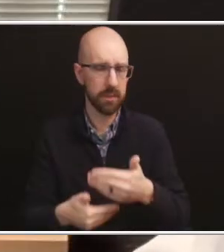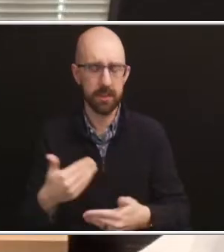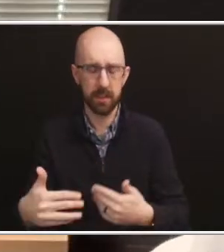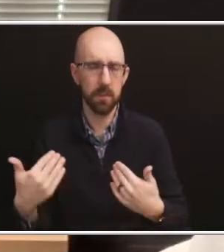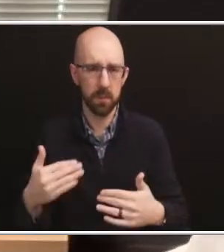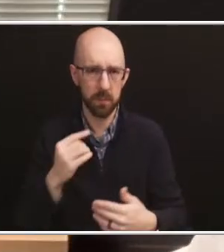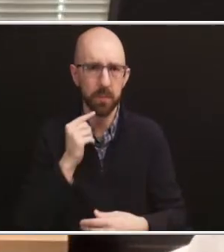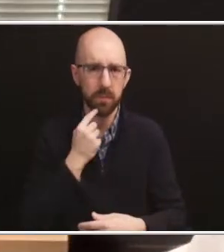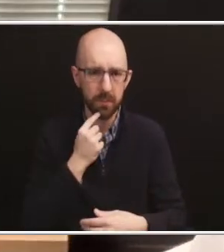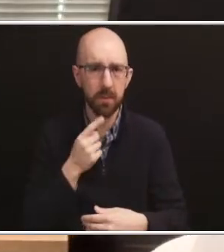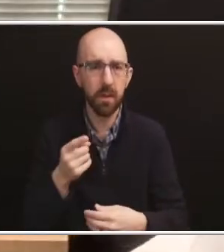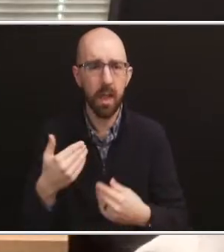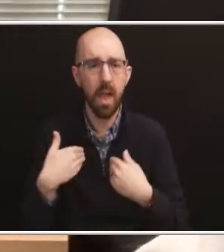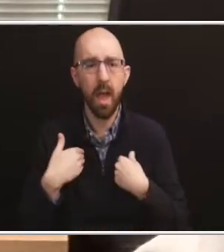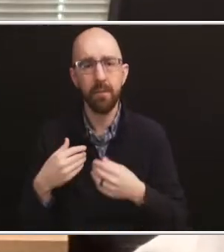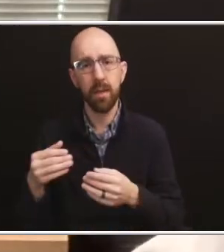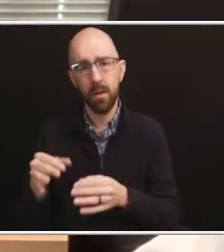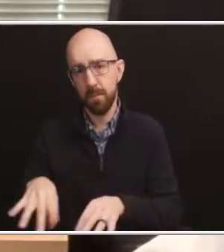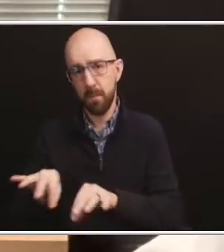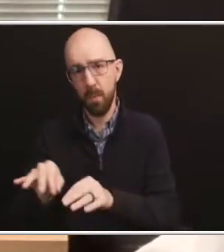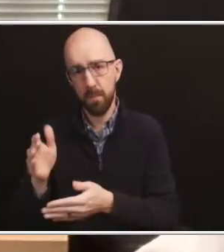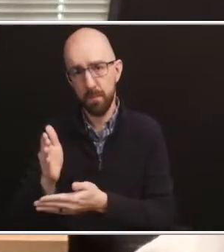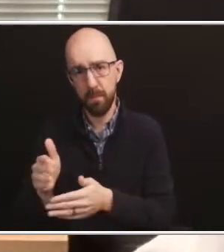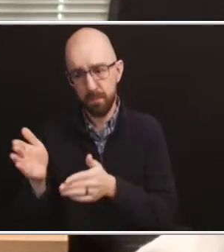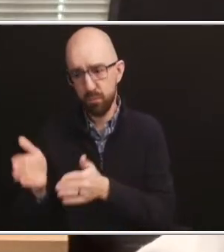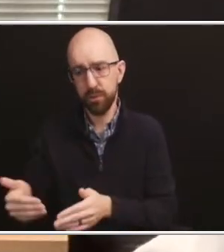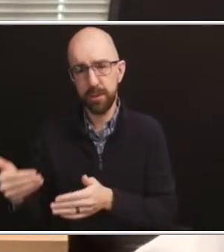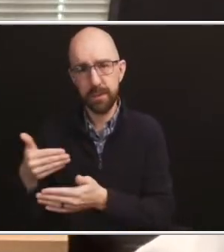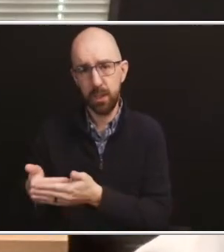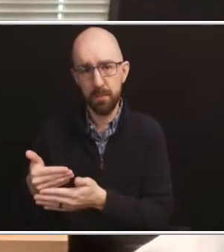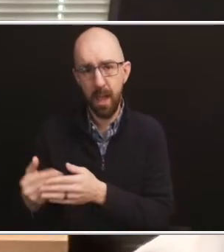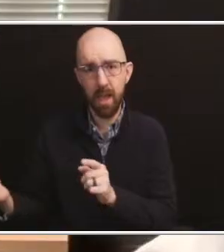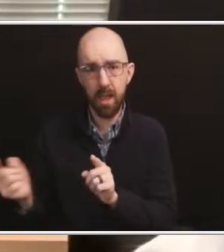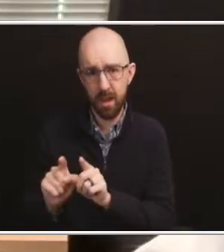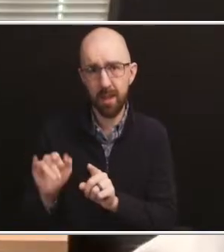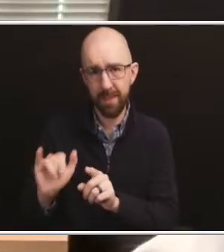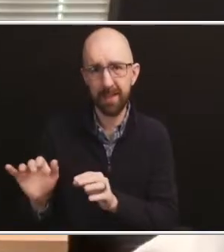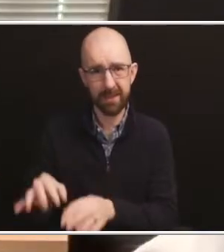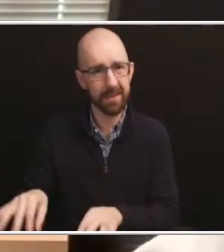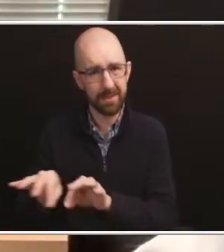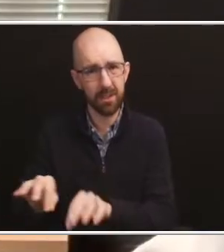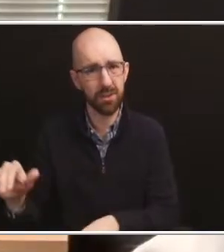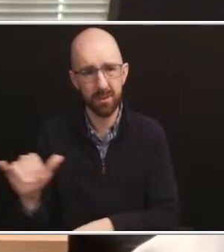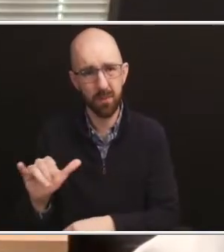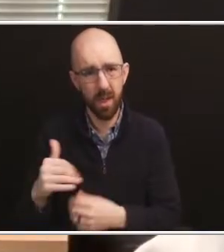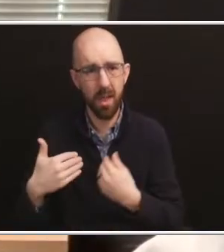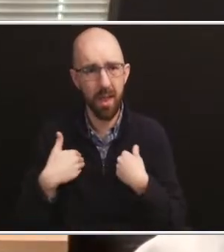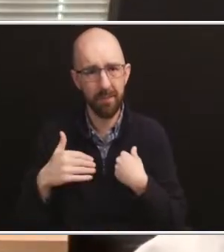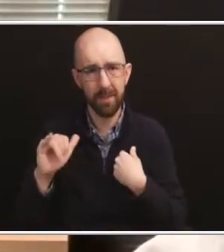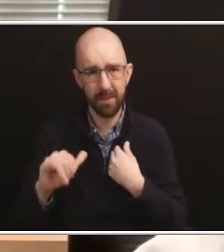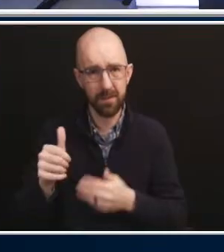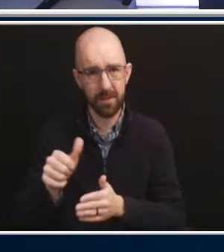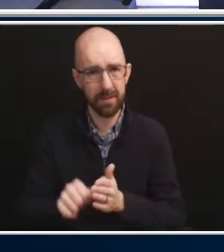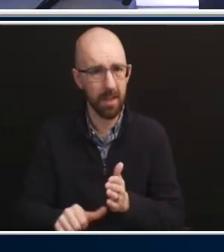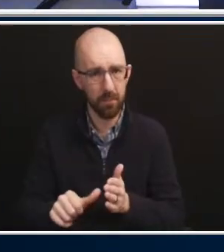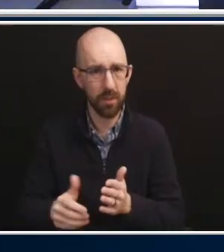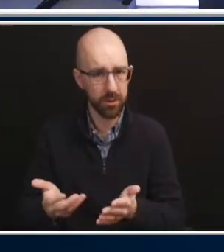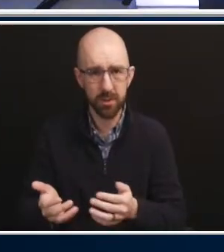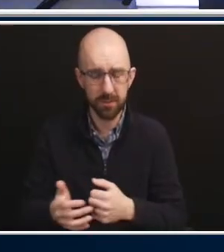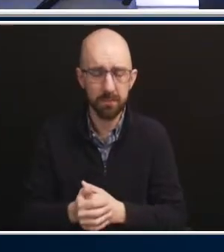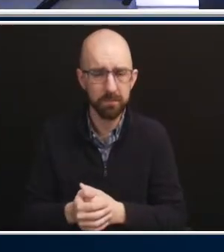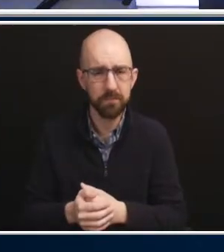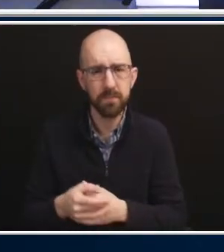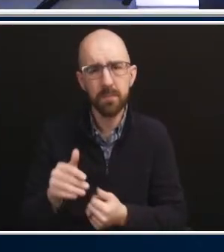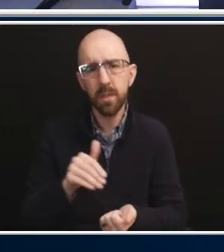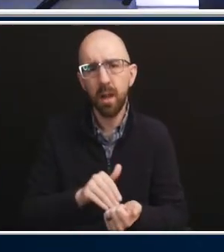having a core person near you is probably essential to having success to this operation. Dr. Shaw, you